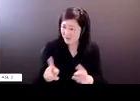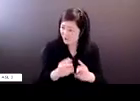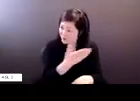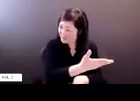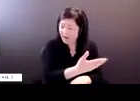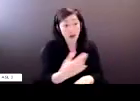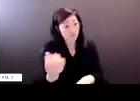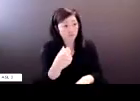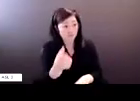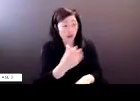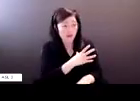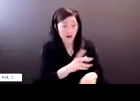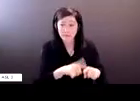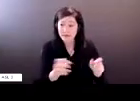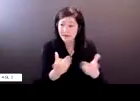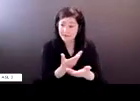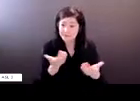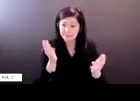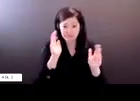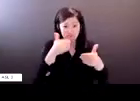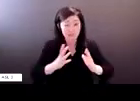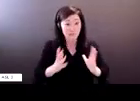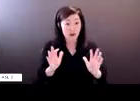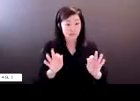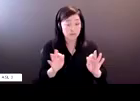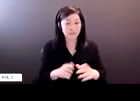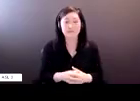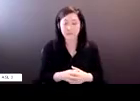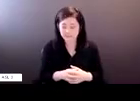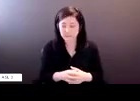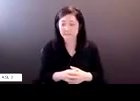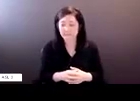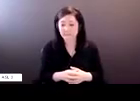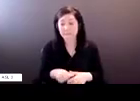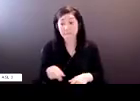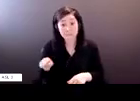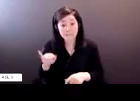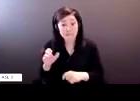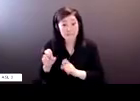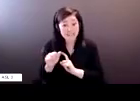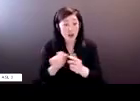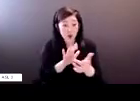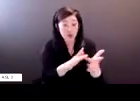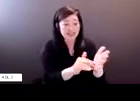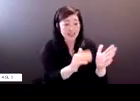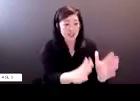but everything seemed to be okay. Jessica called her mum's doctor, who wouldn't provide any